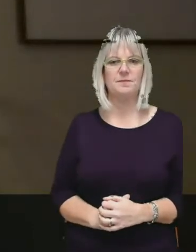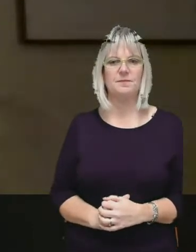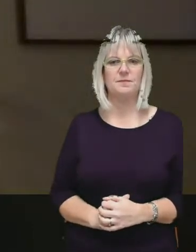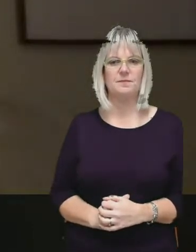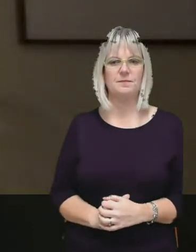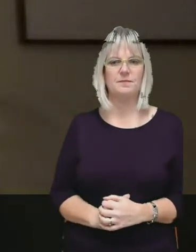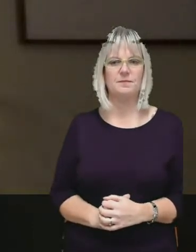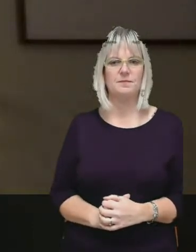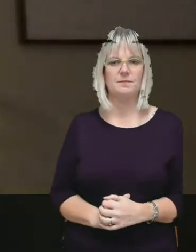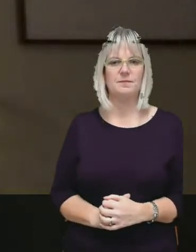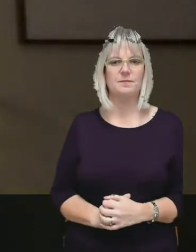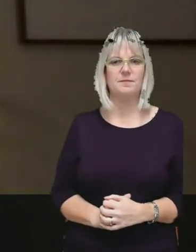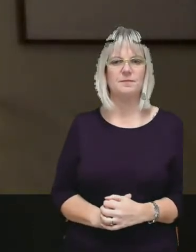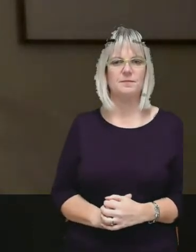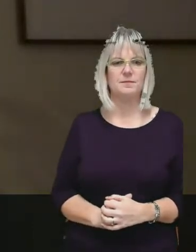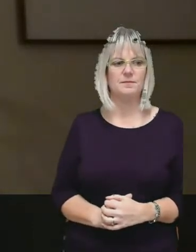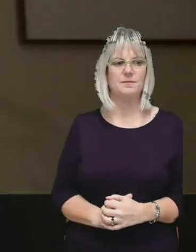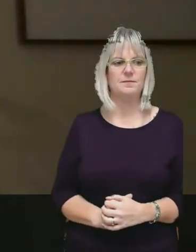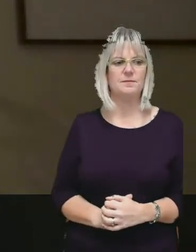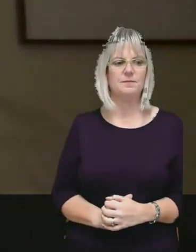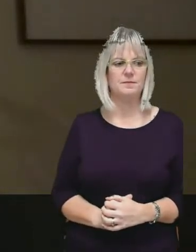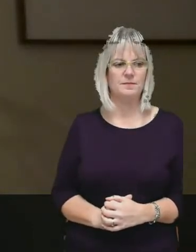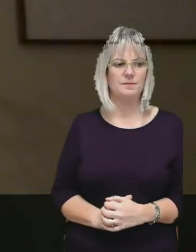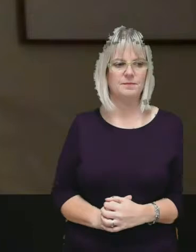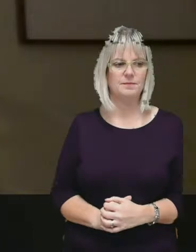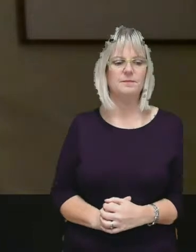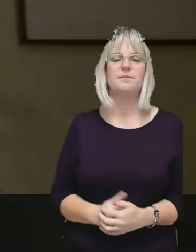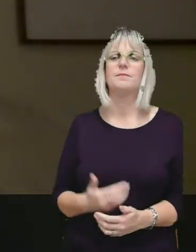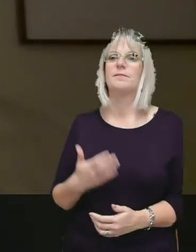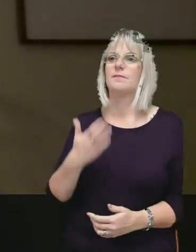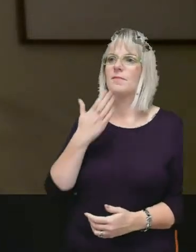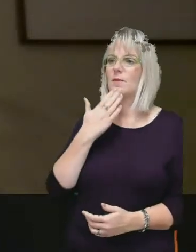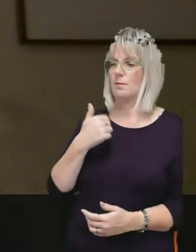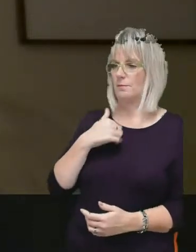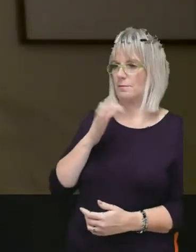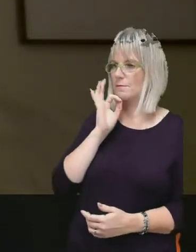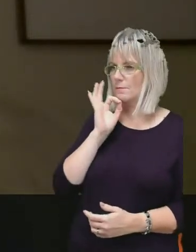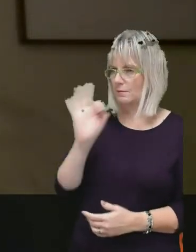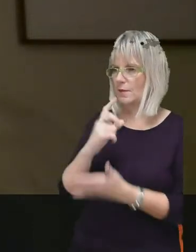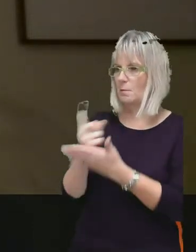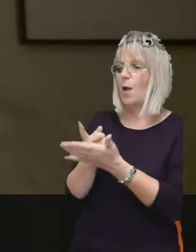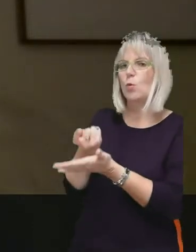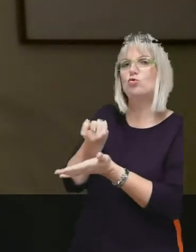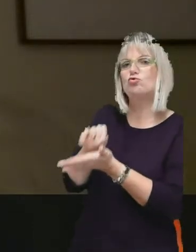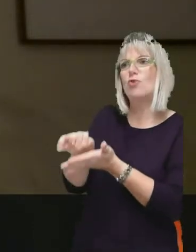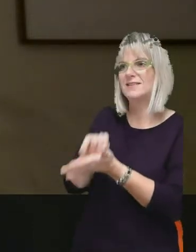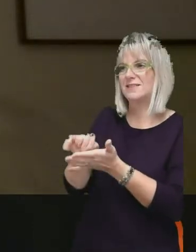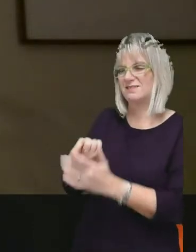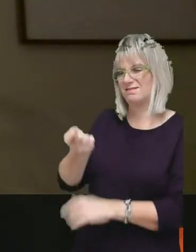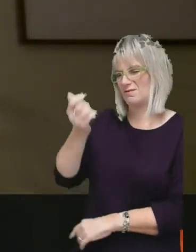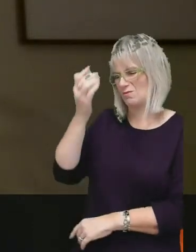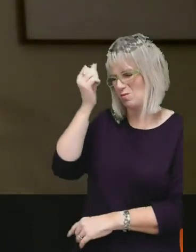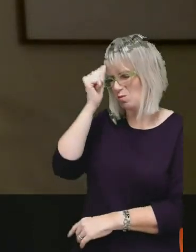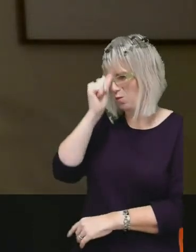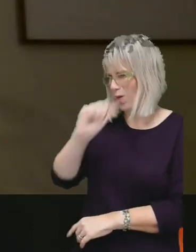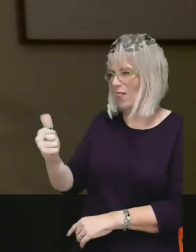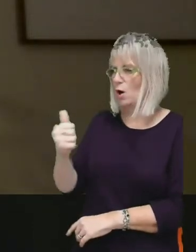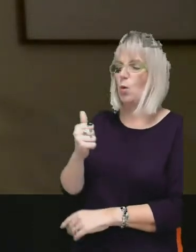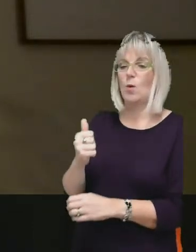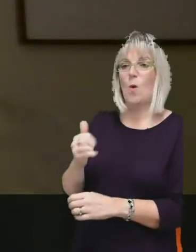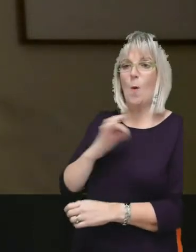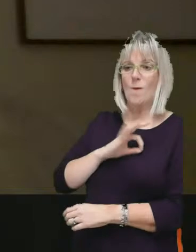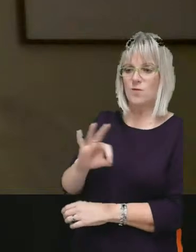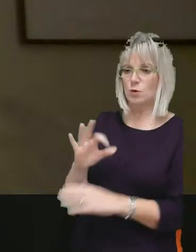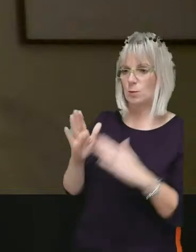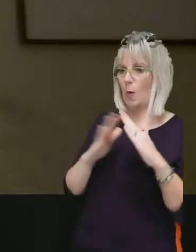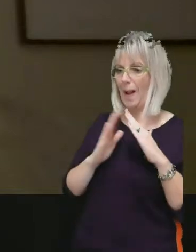good evening. My question is about renting. It's a well-known fact that affordable housing is a key issue in London. Many